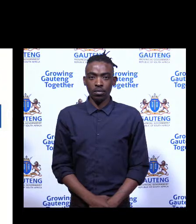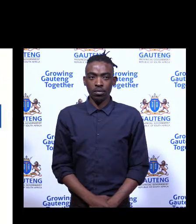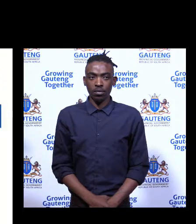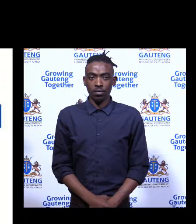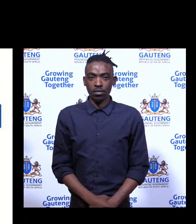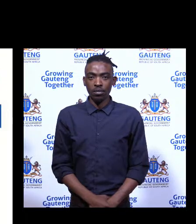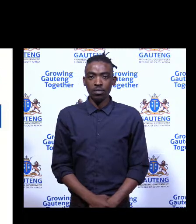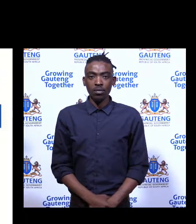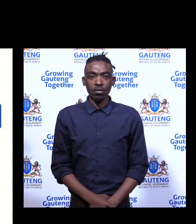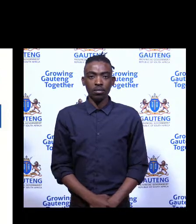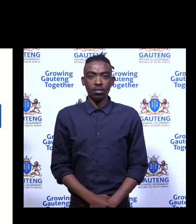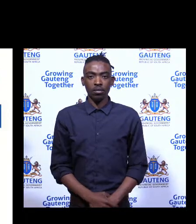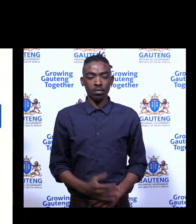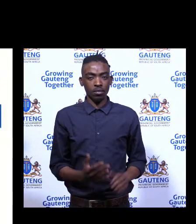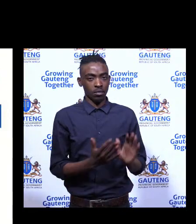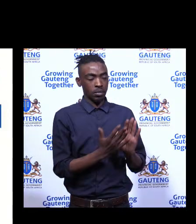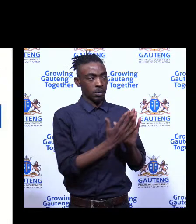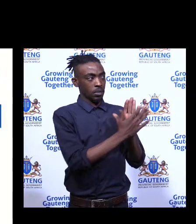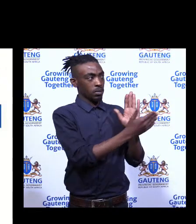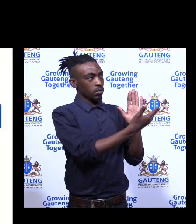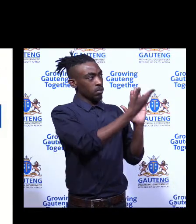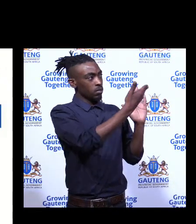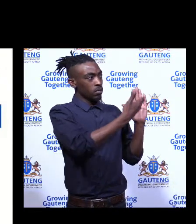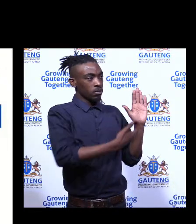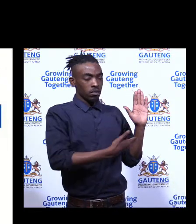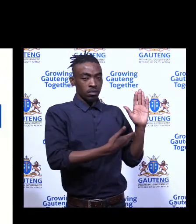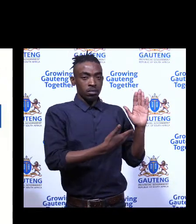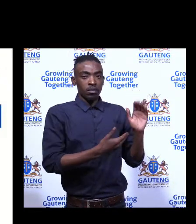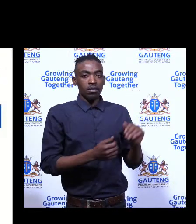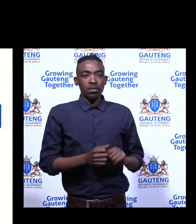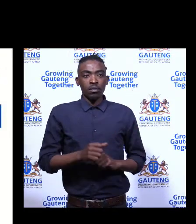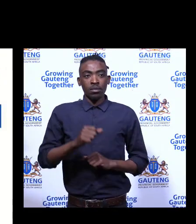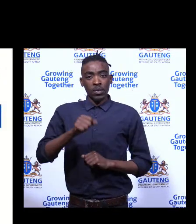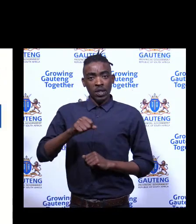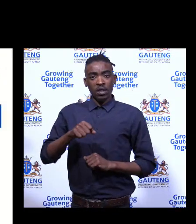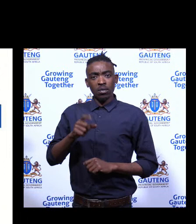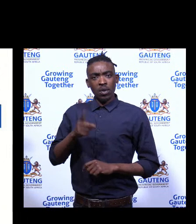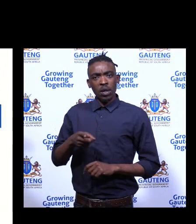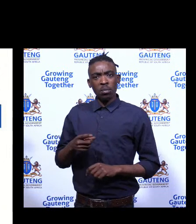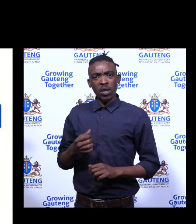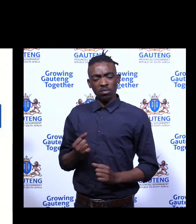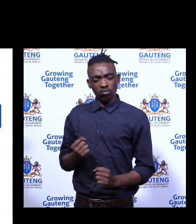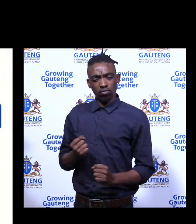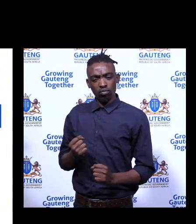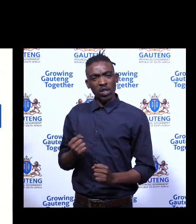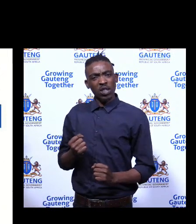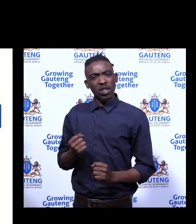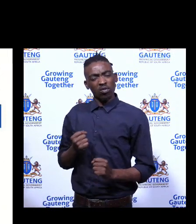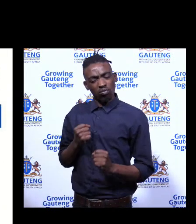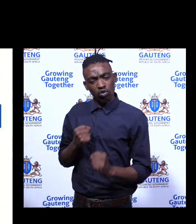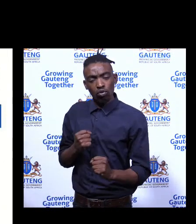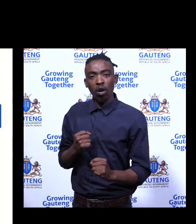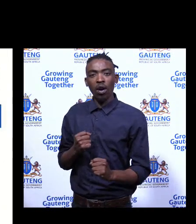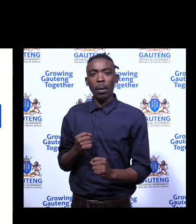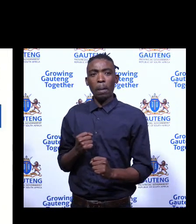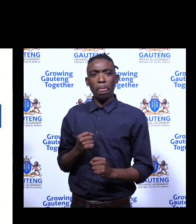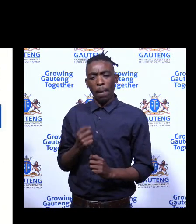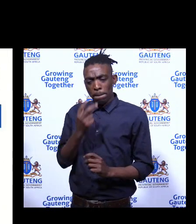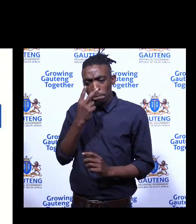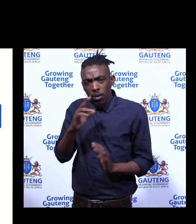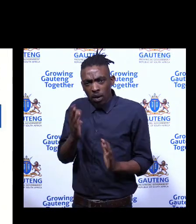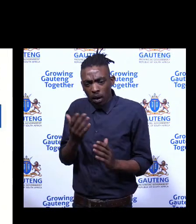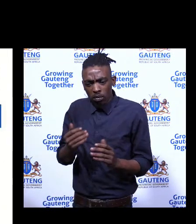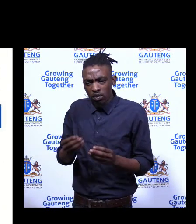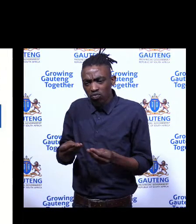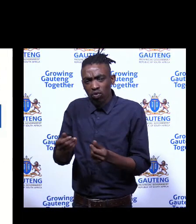We need to strengthen our district health system to make sure that we deal with the issue of